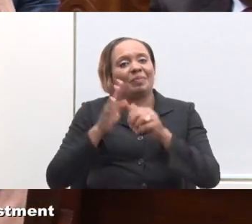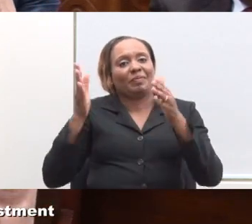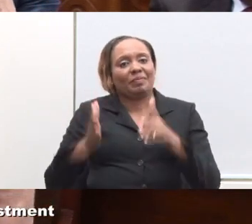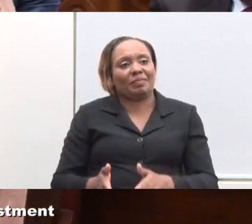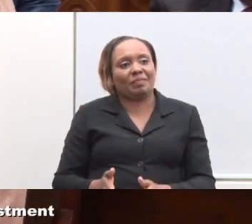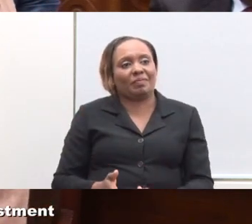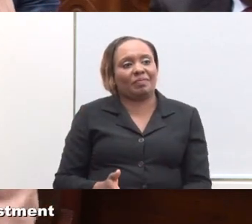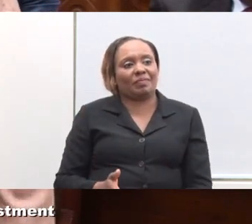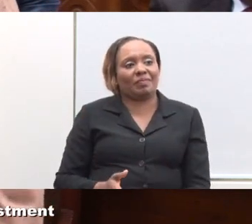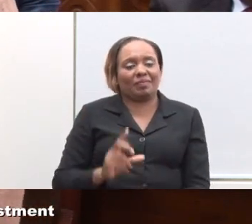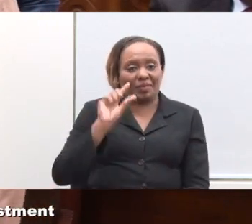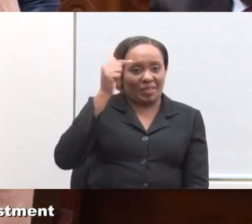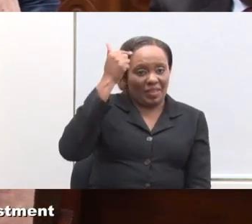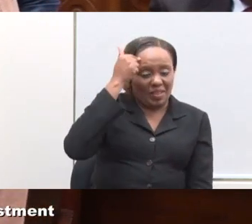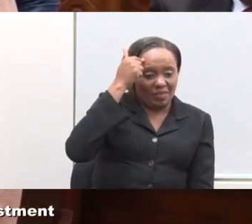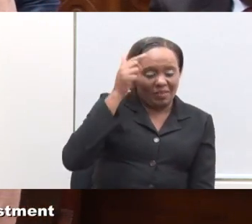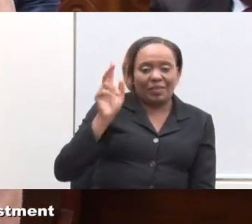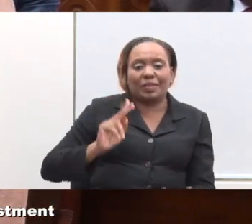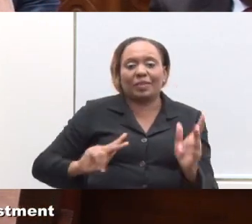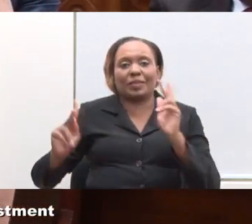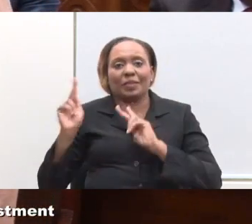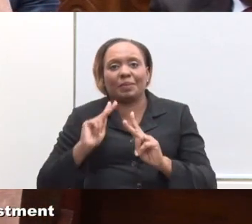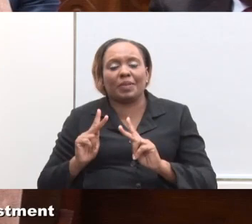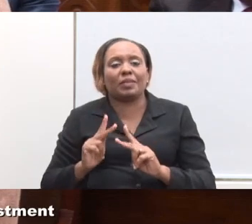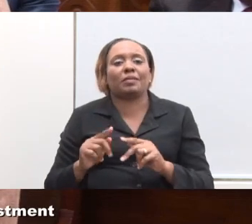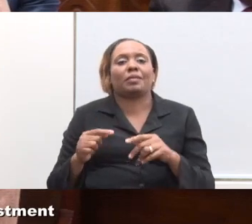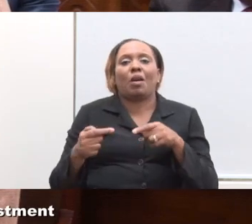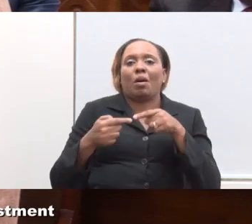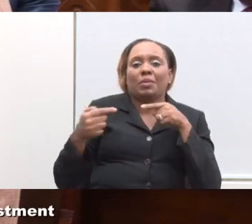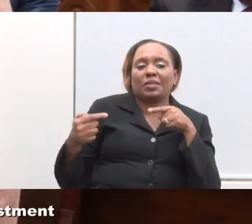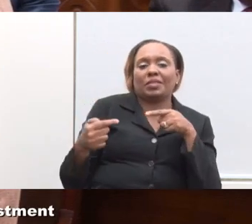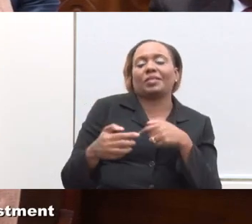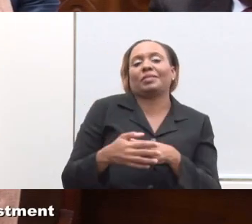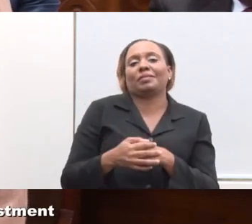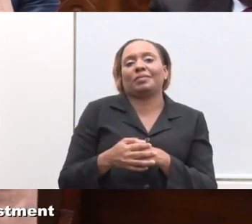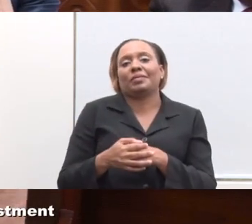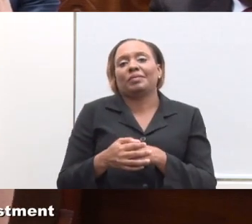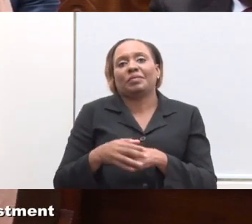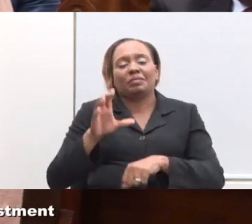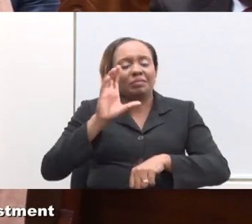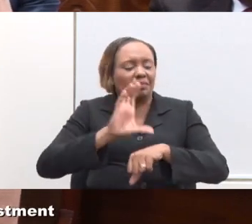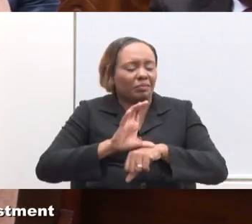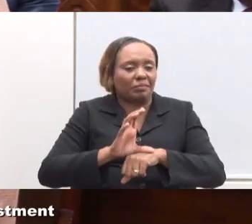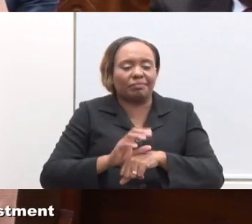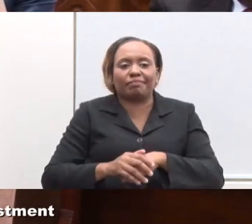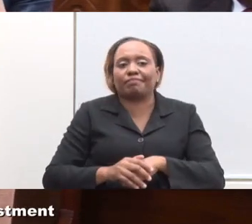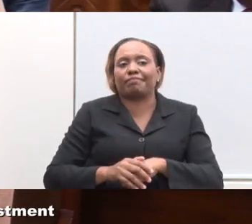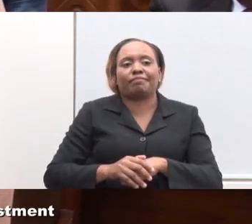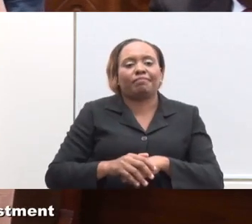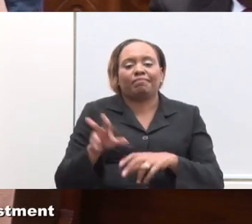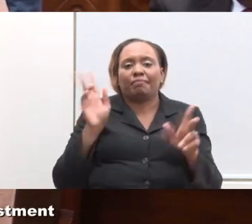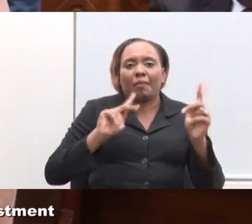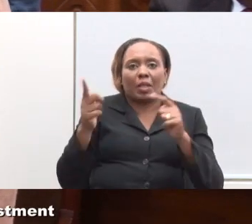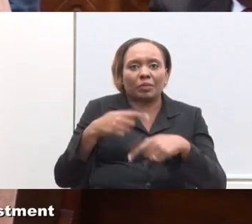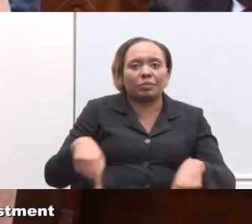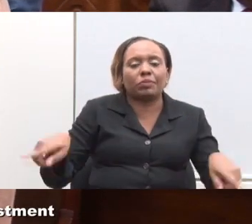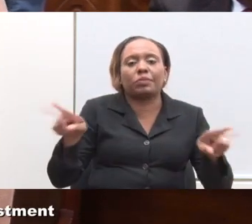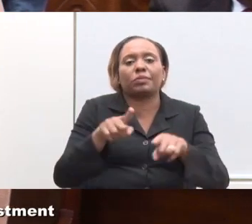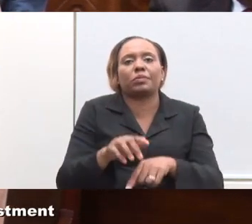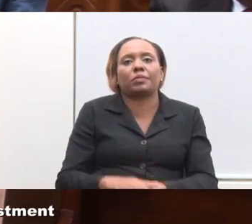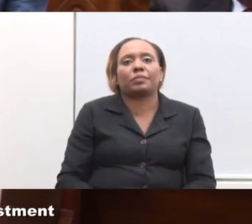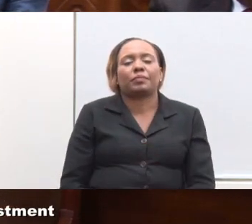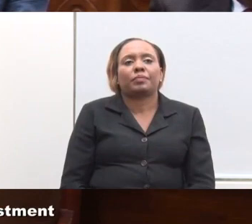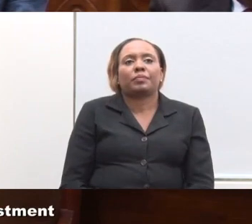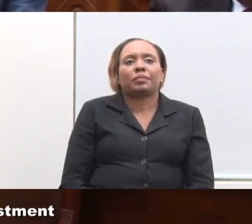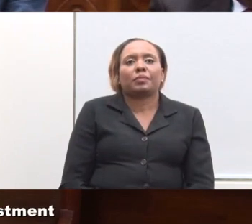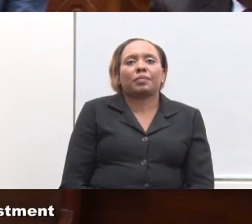people, social partnership, opposition parties, church, civil society, all of